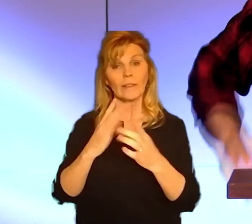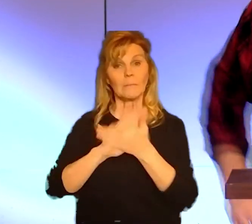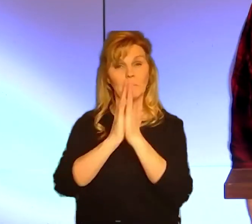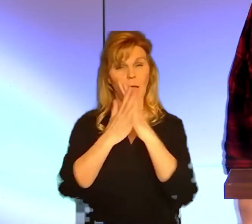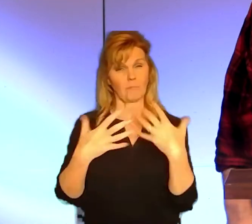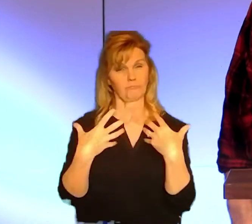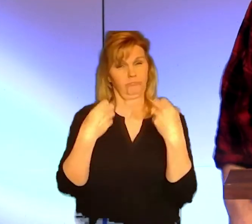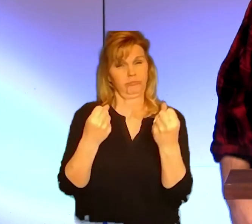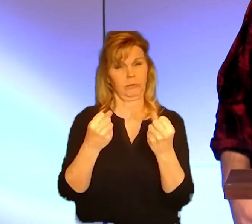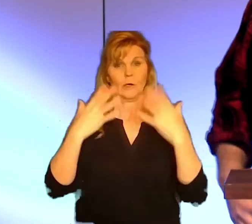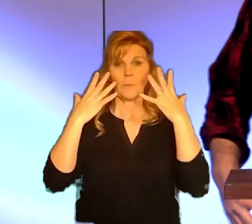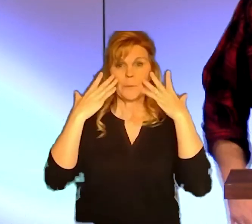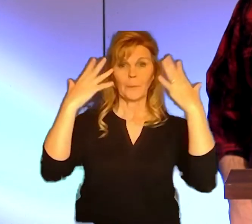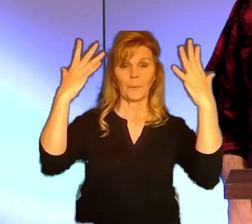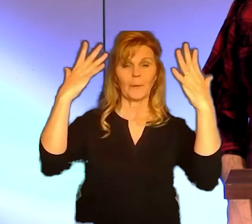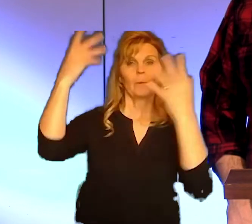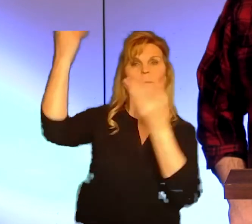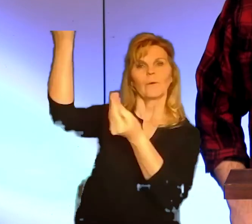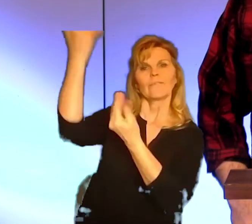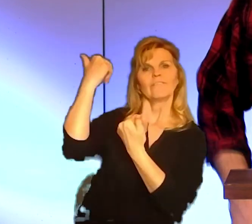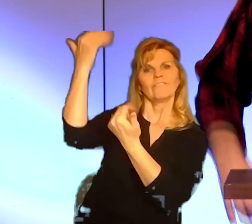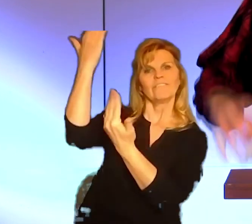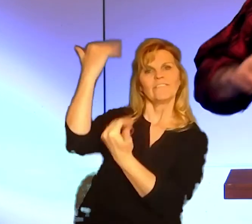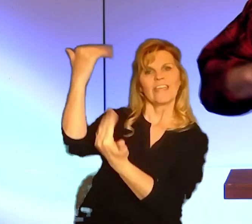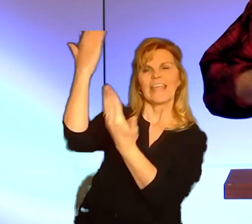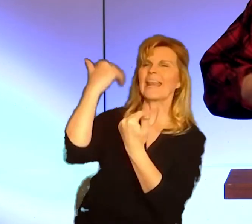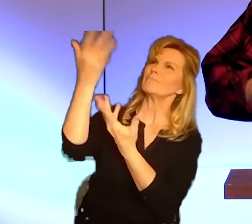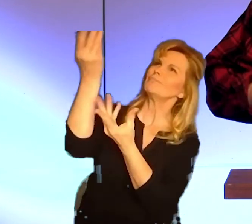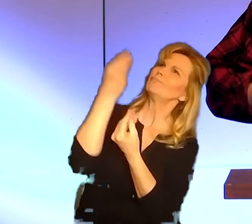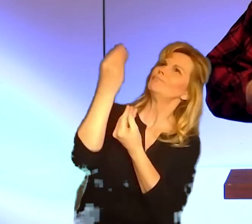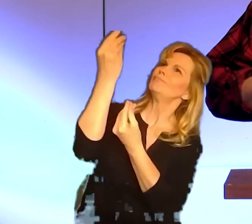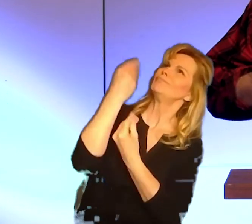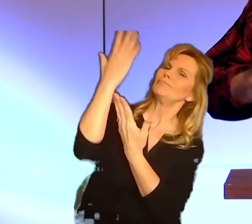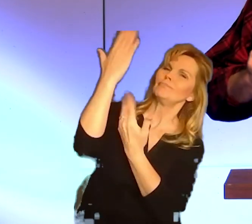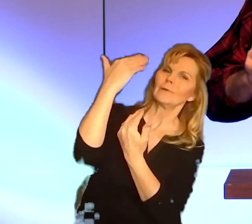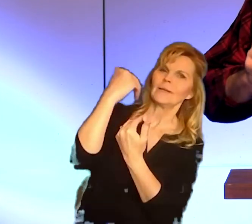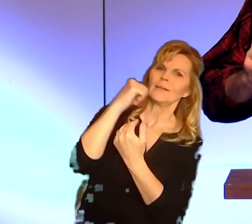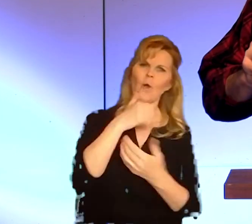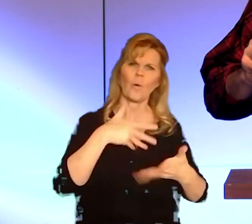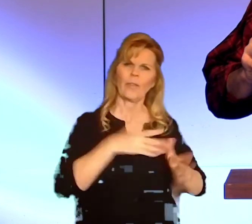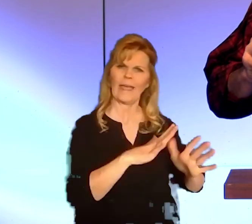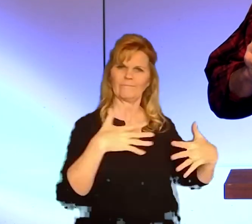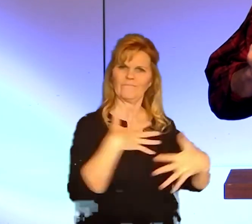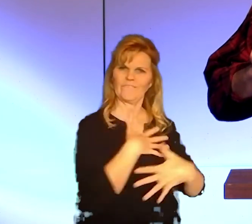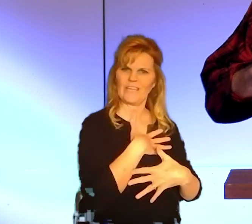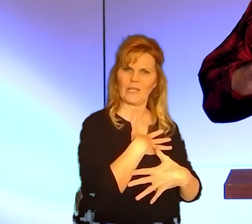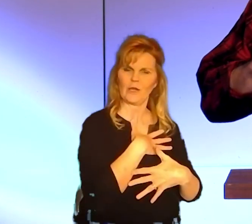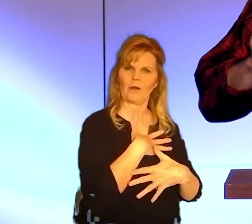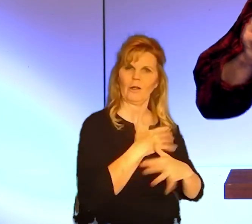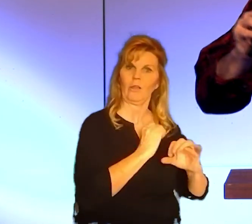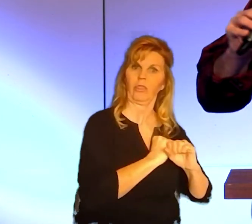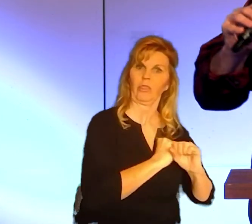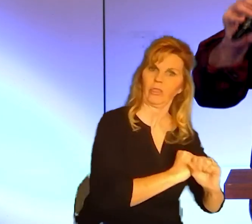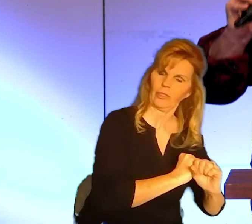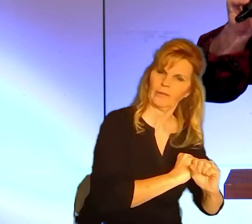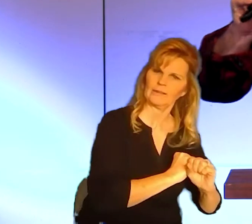thing. Don't let your fears get the best of you. Embrace the